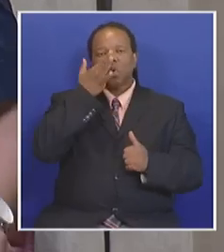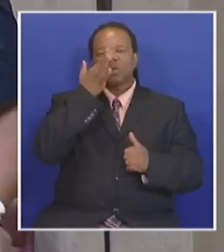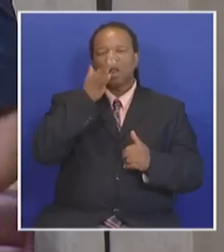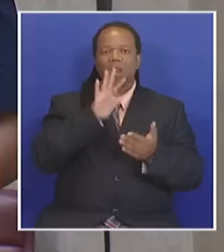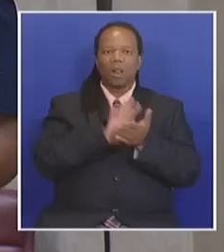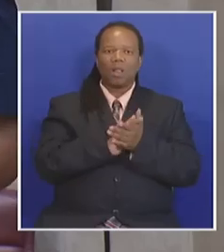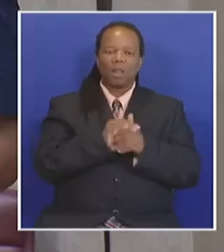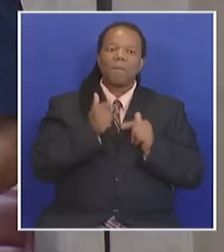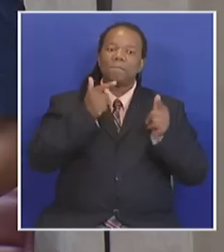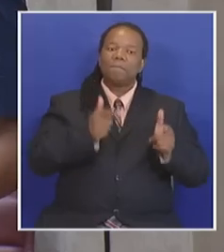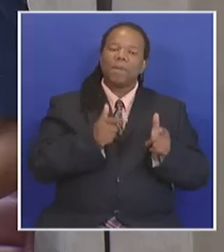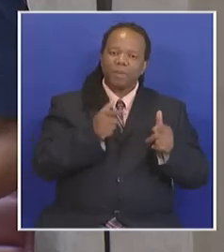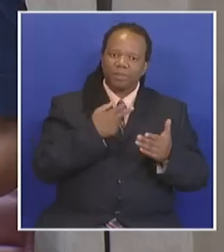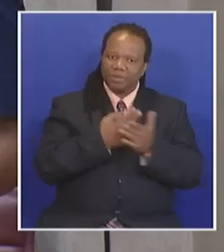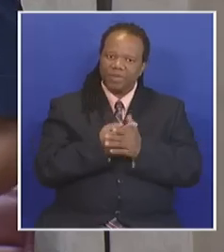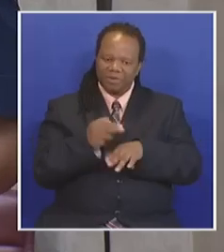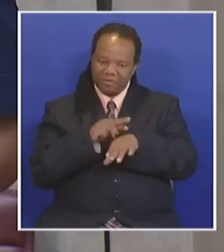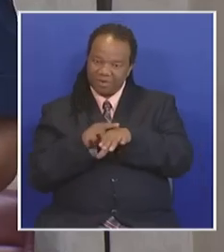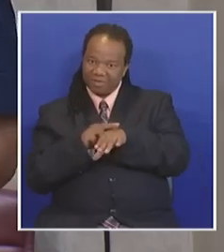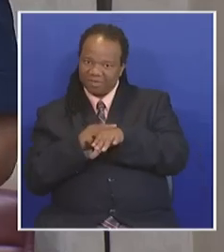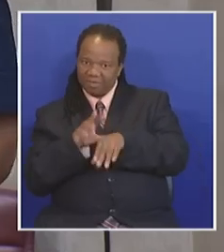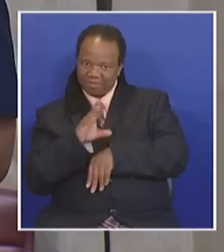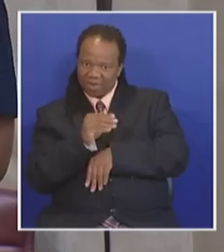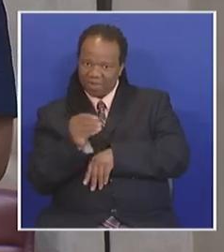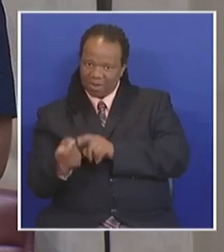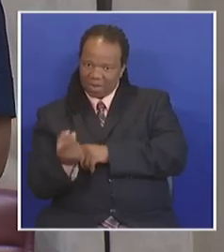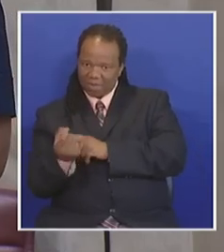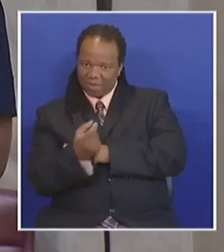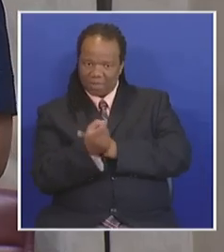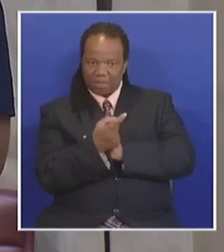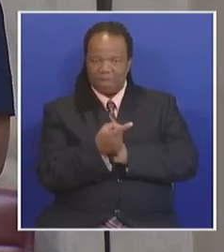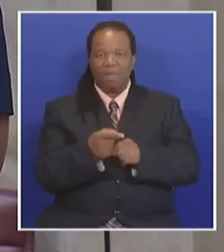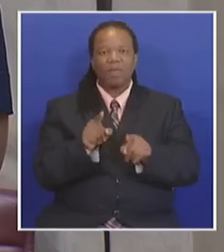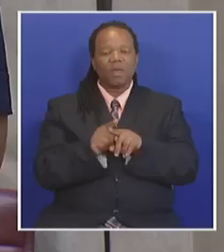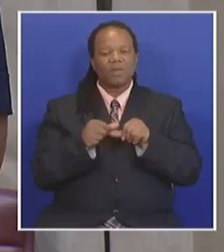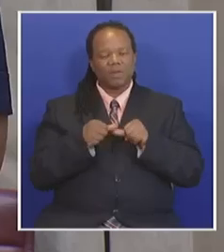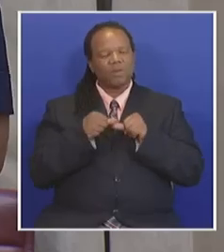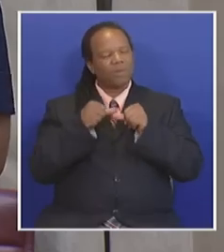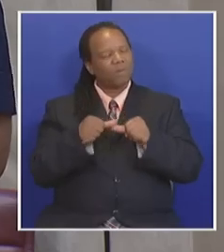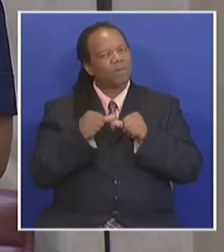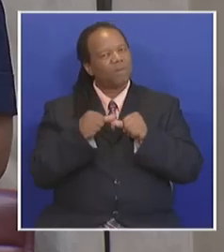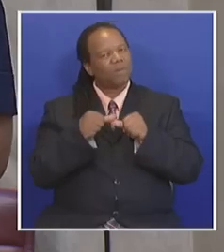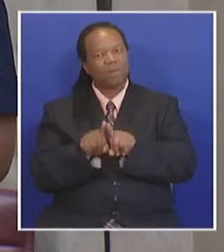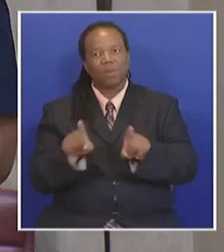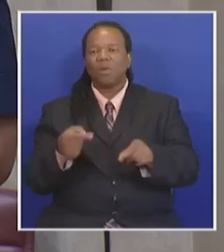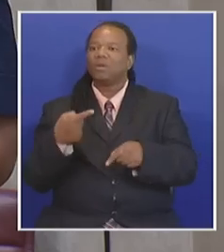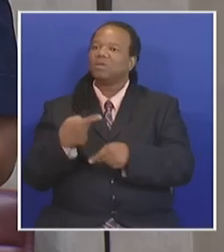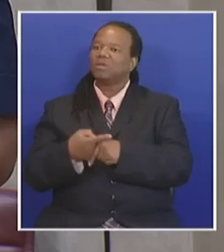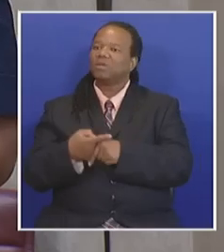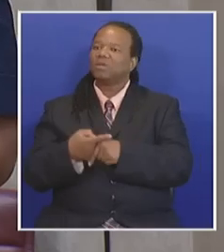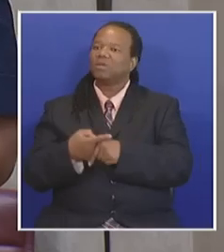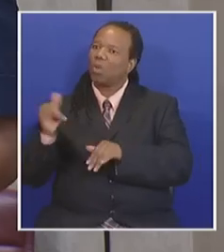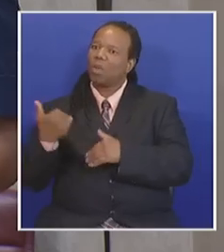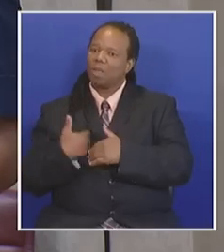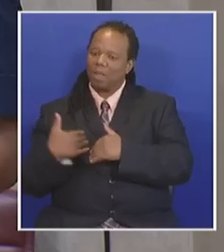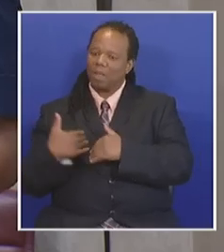public spaces. This stubborn nature of racism and its manifestation persists, notwithstanding that apartheid was repealed